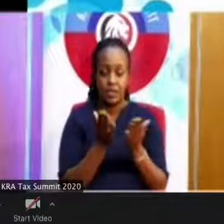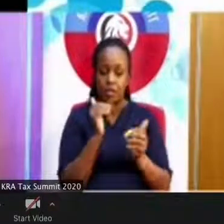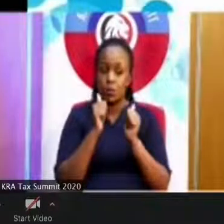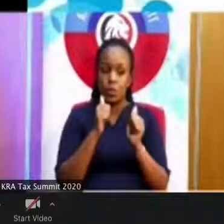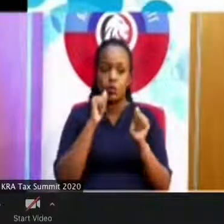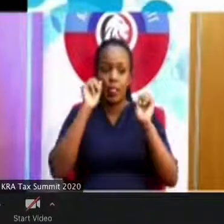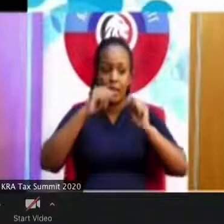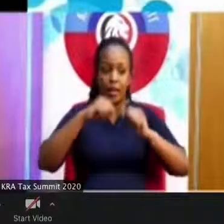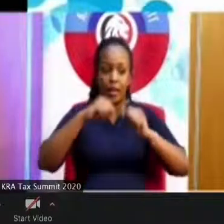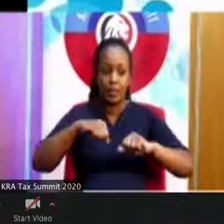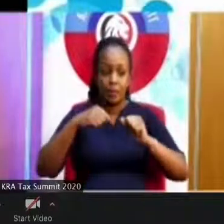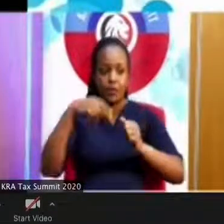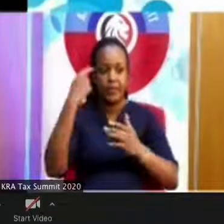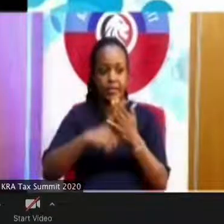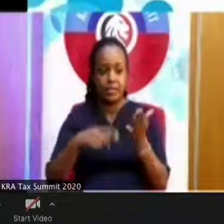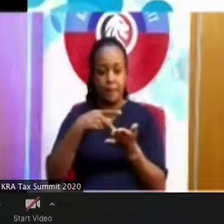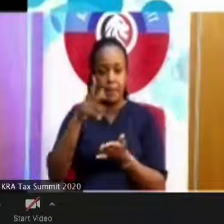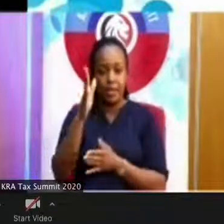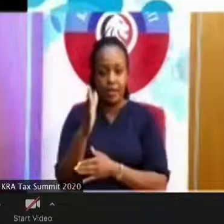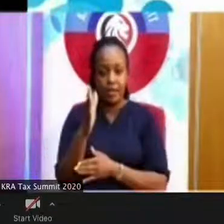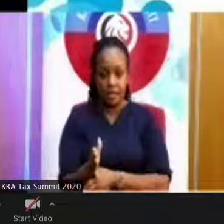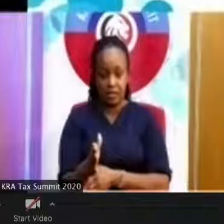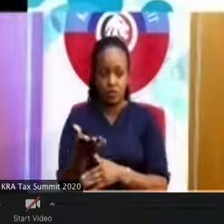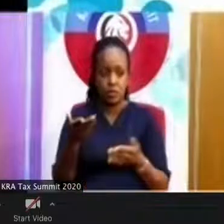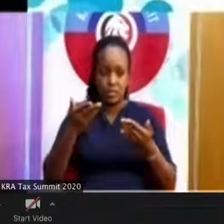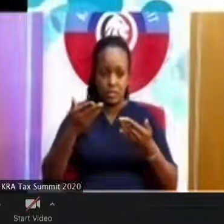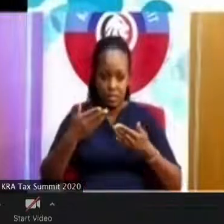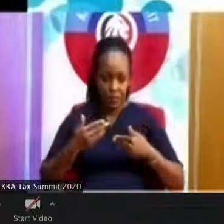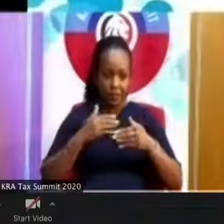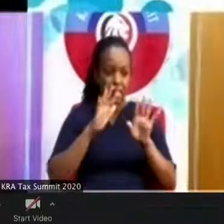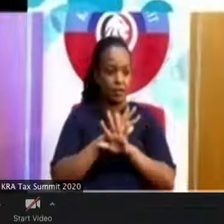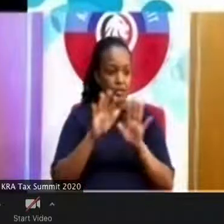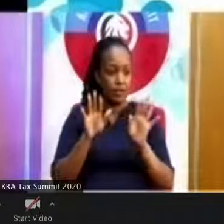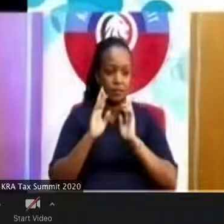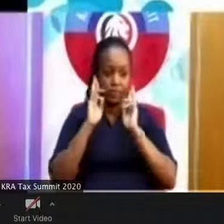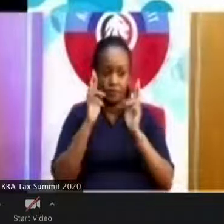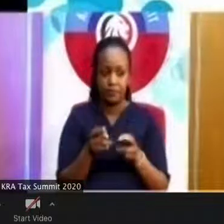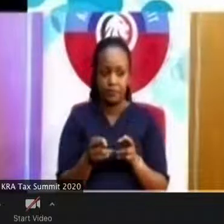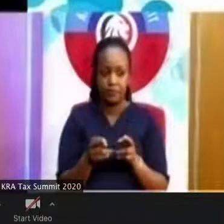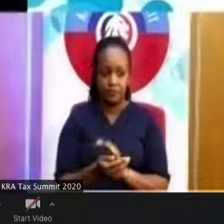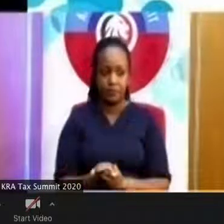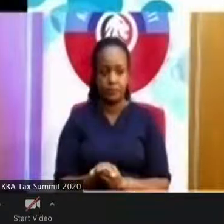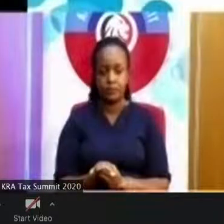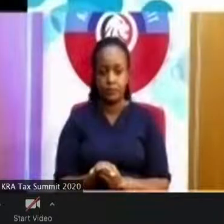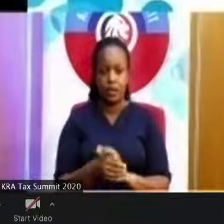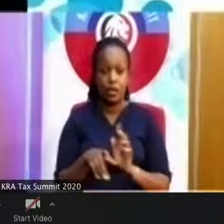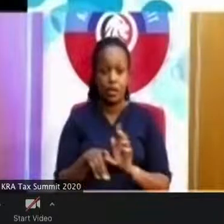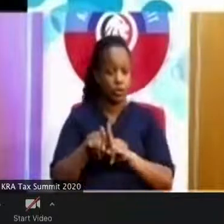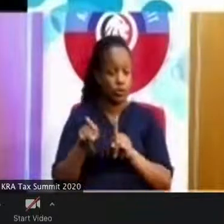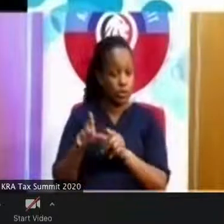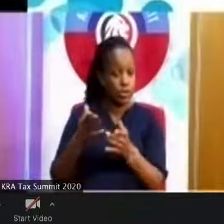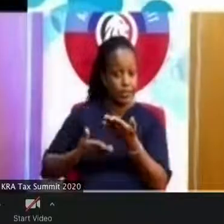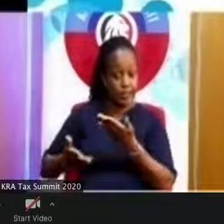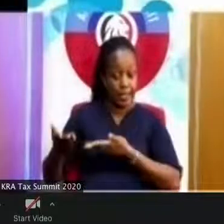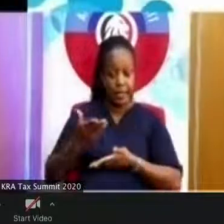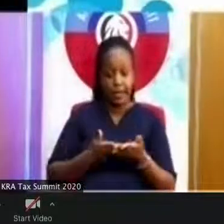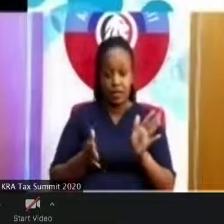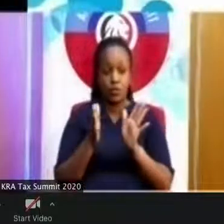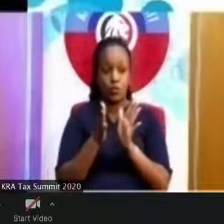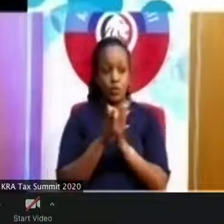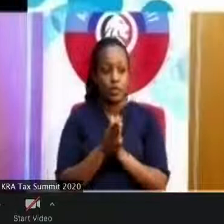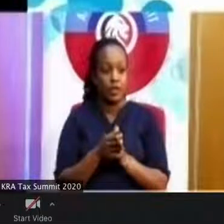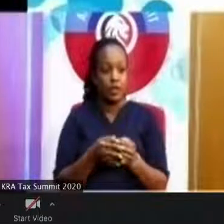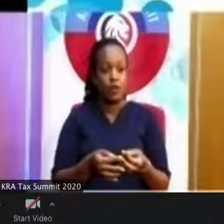reach out to us remotely, that also enable us to interact remotely with other officers and